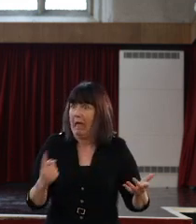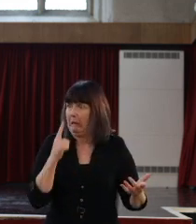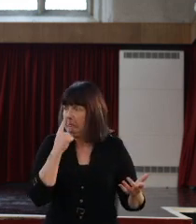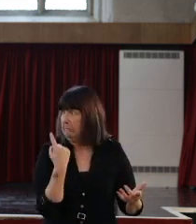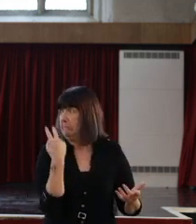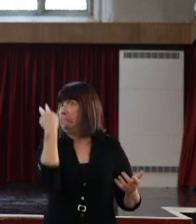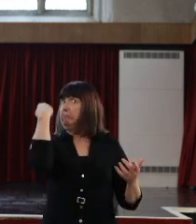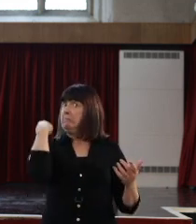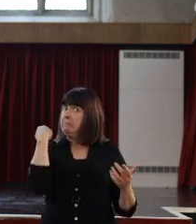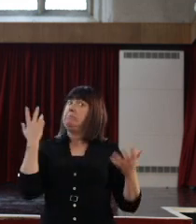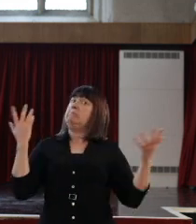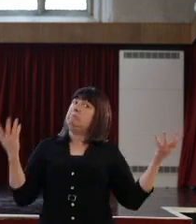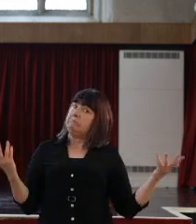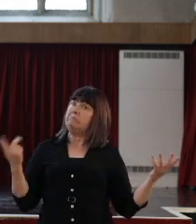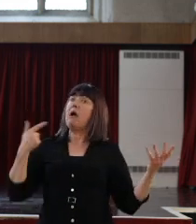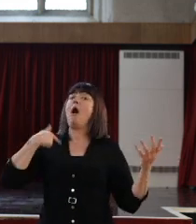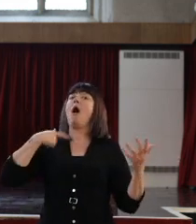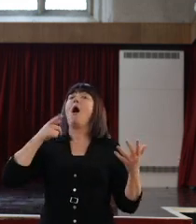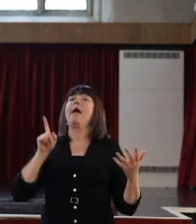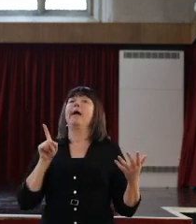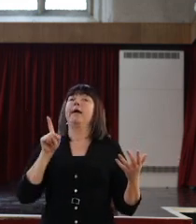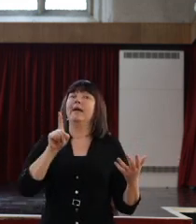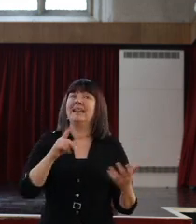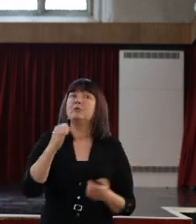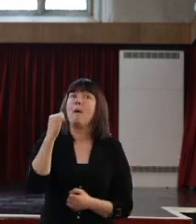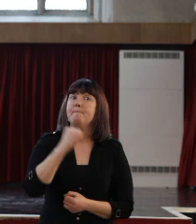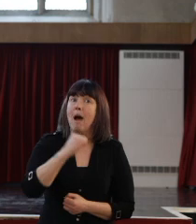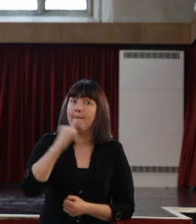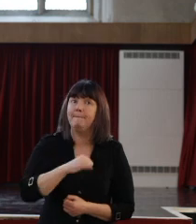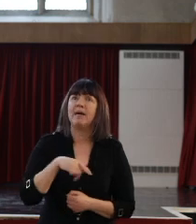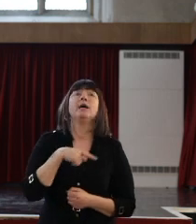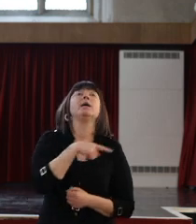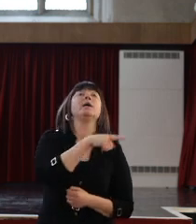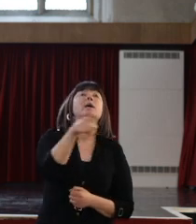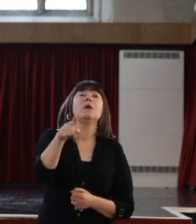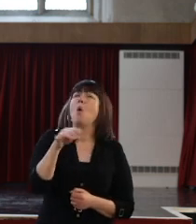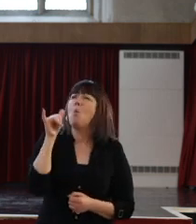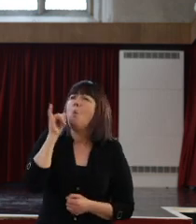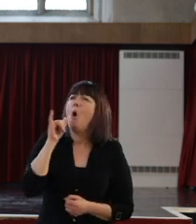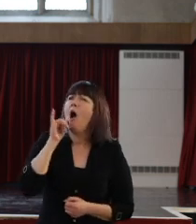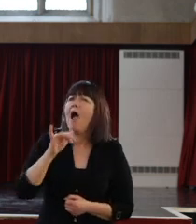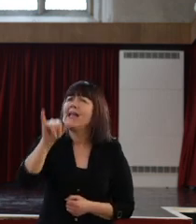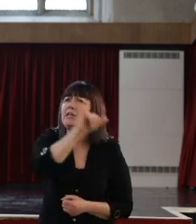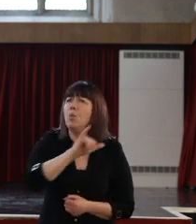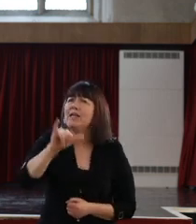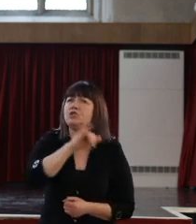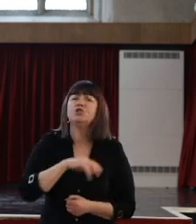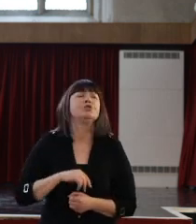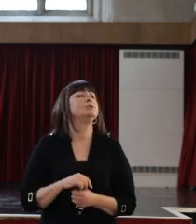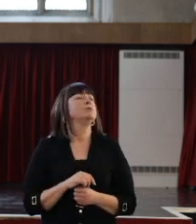In 1992, I walked into a pub in Norwich and asked what kind of wines they had, and the barman went, both types.